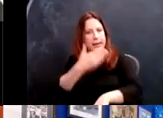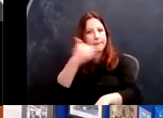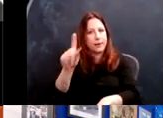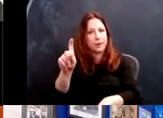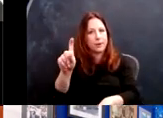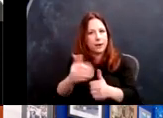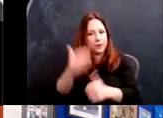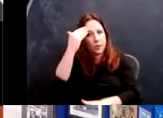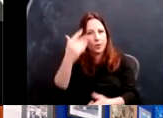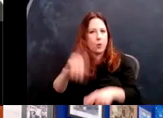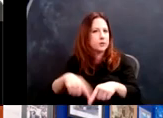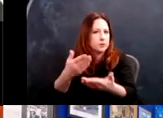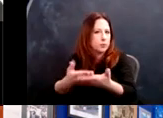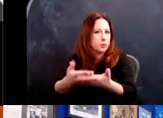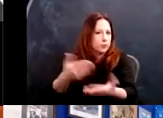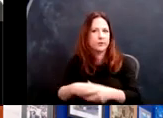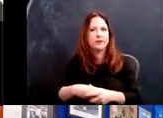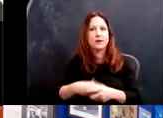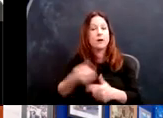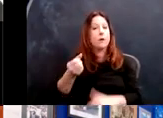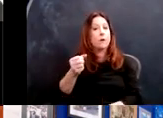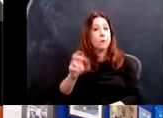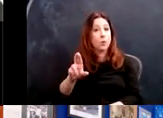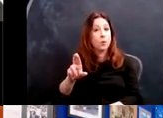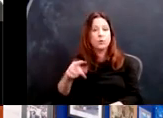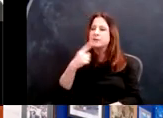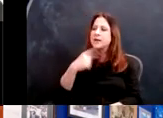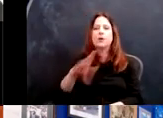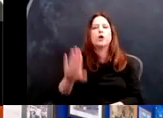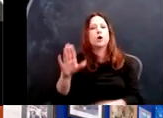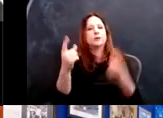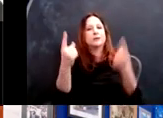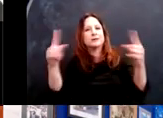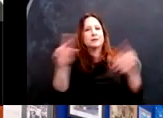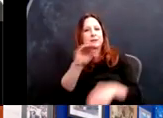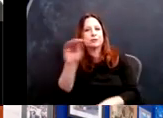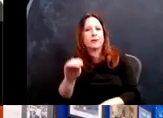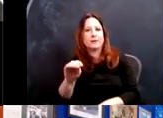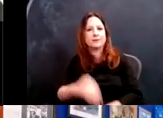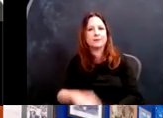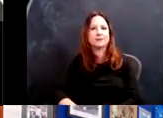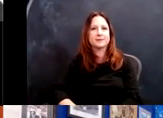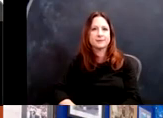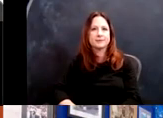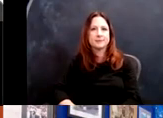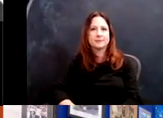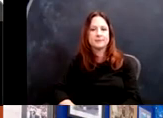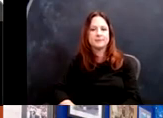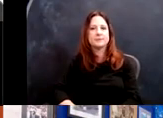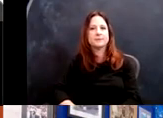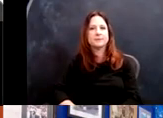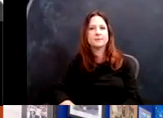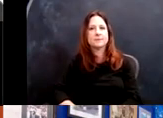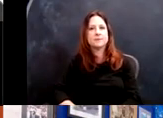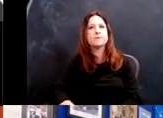right? Or what are your success rates? I think it really comes down to, you